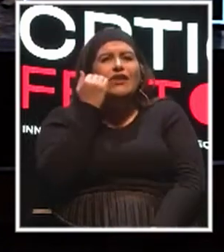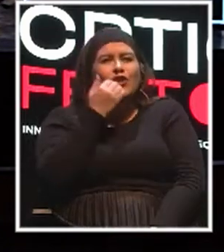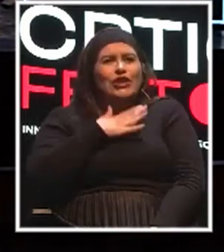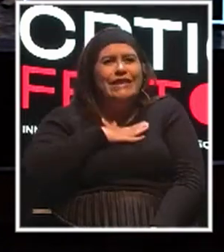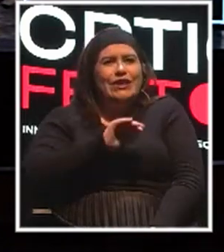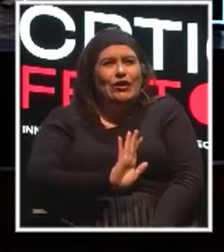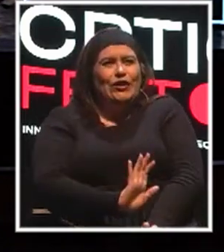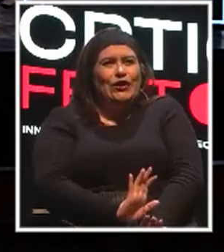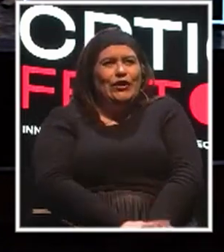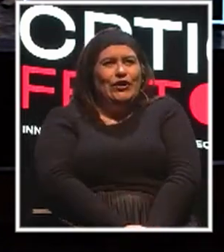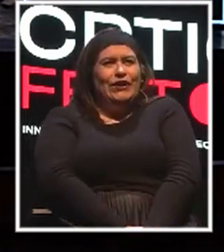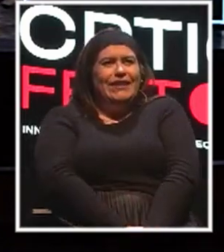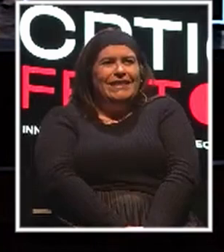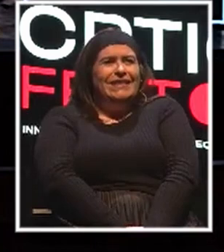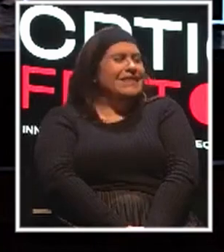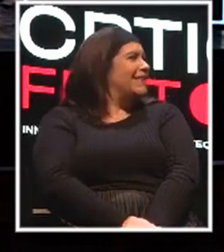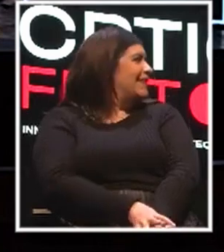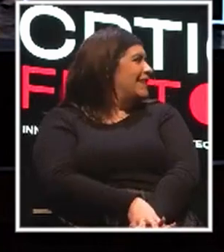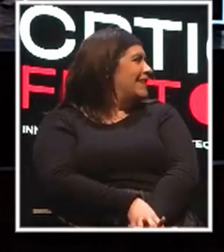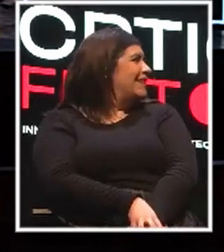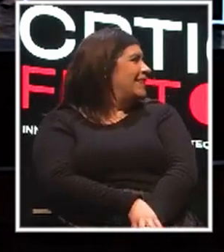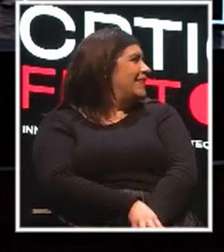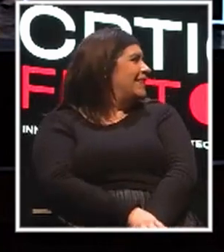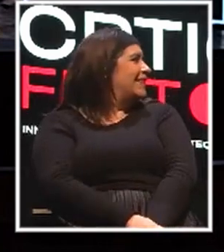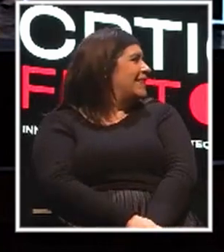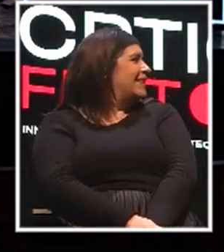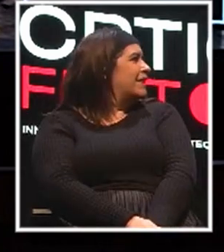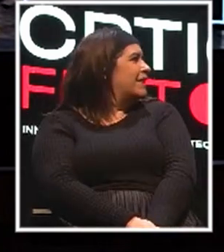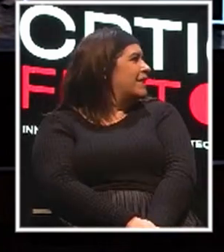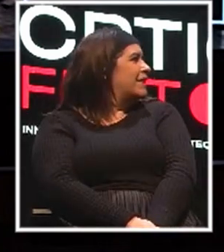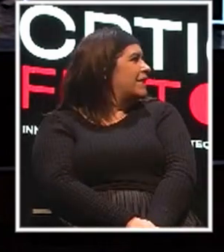the question, you know. Yeah. Perfect. So you have to